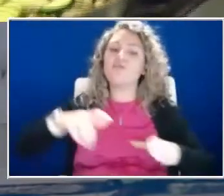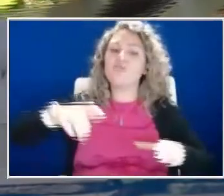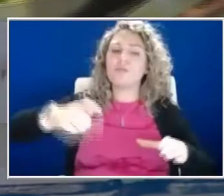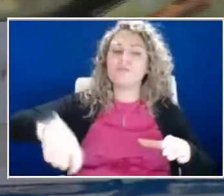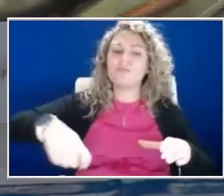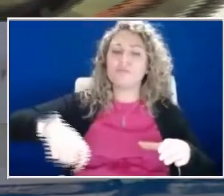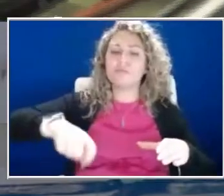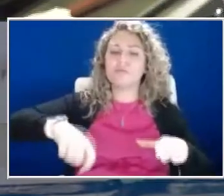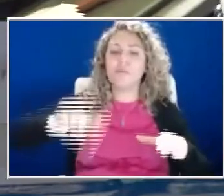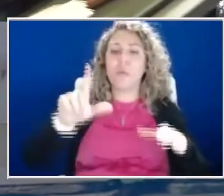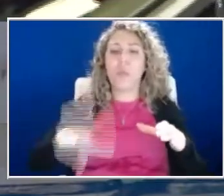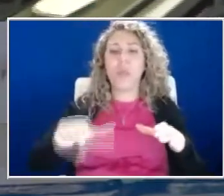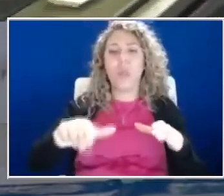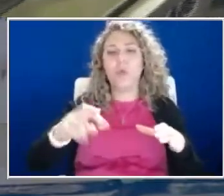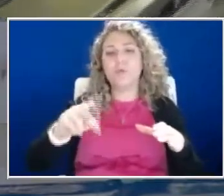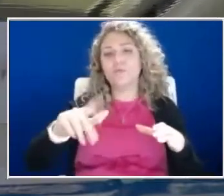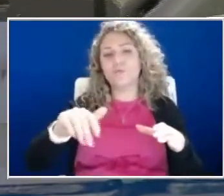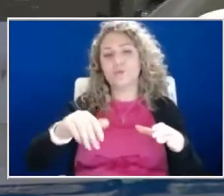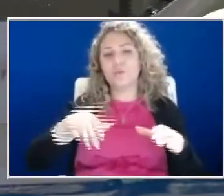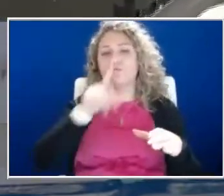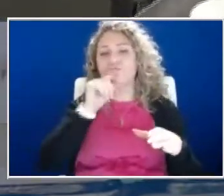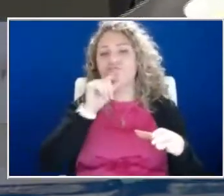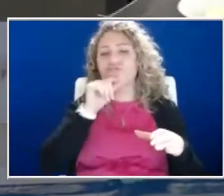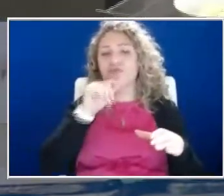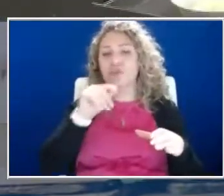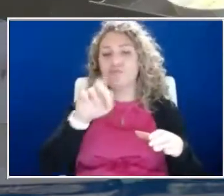chicken broth and some flour together.